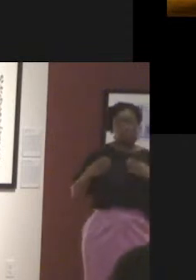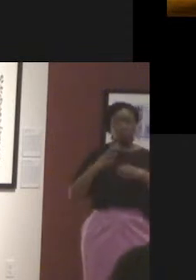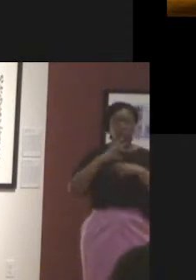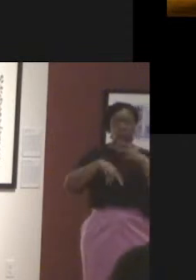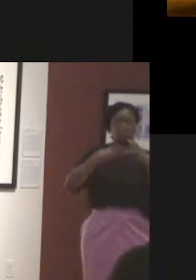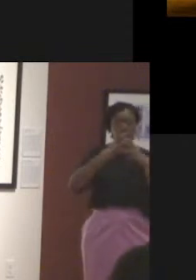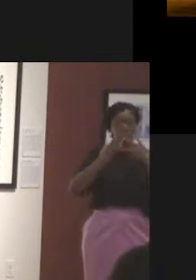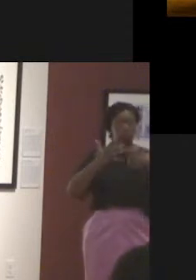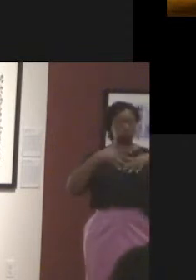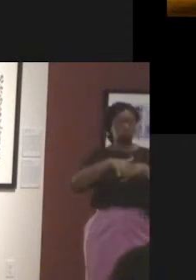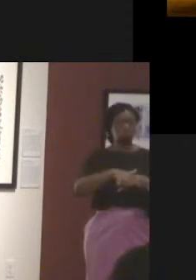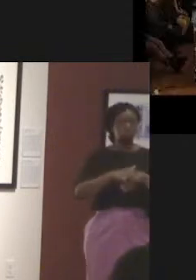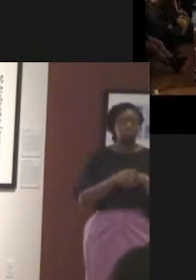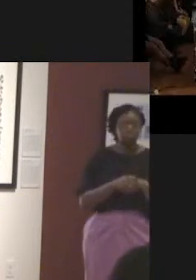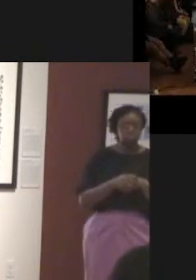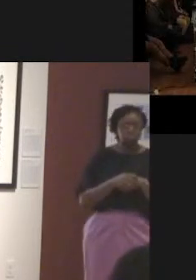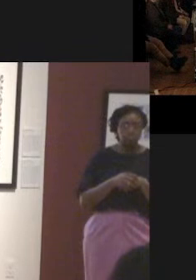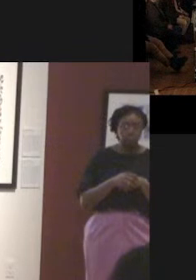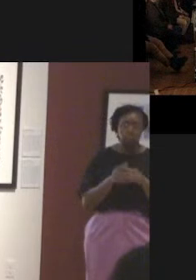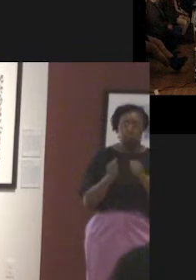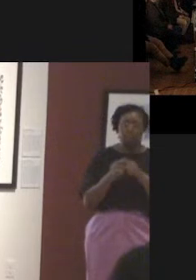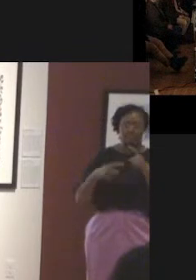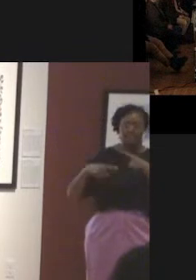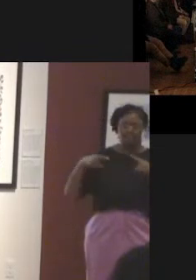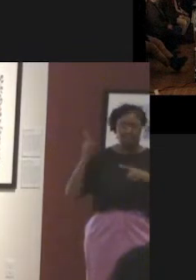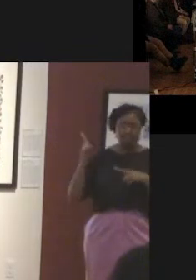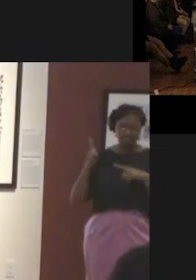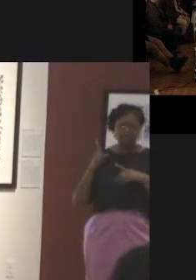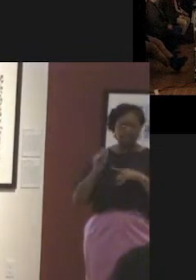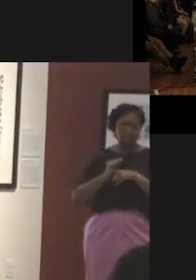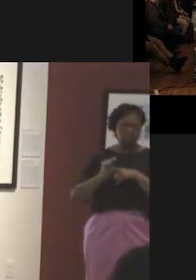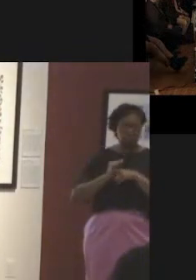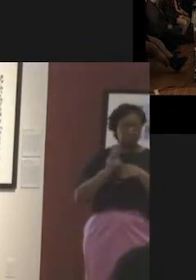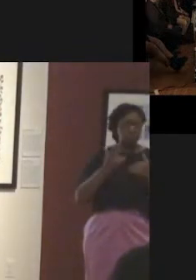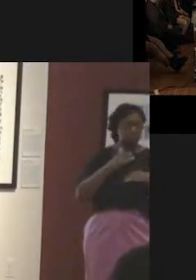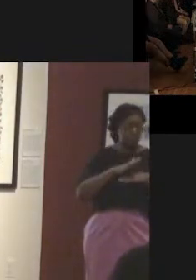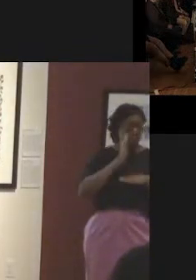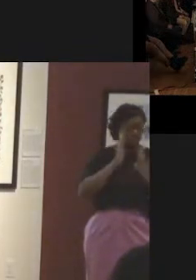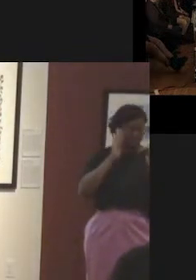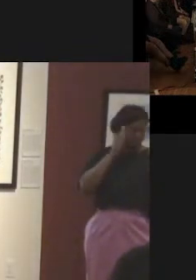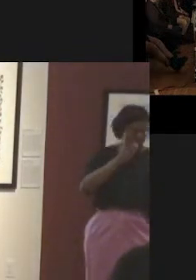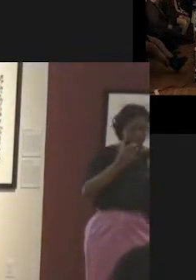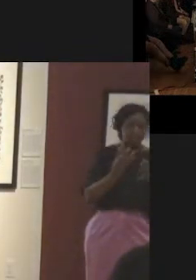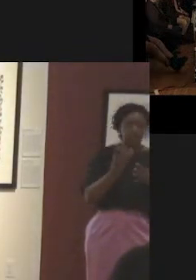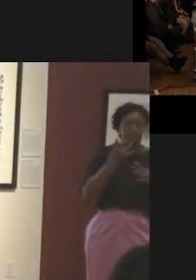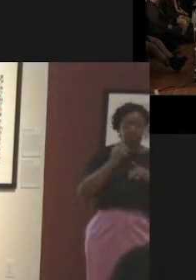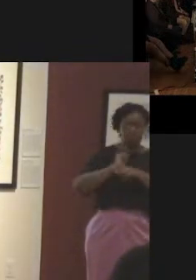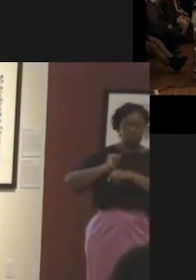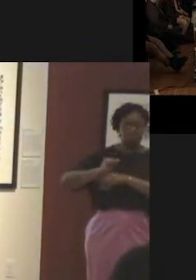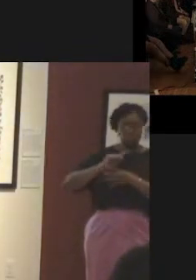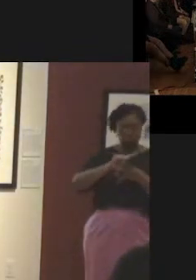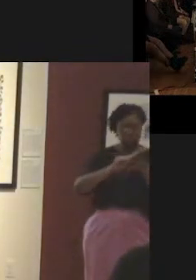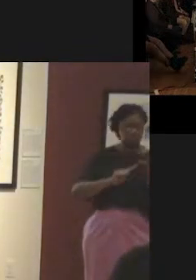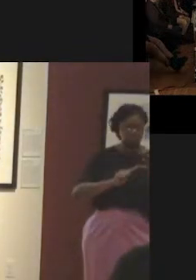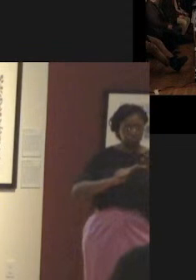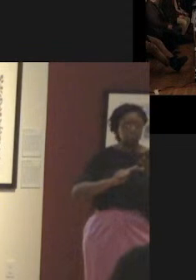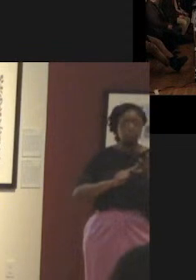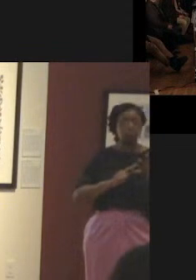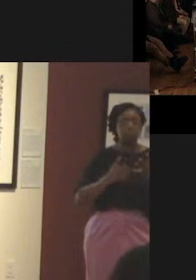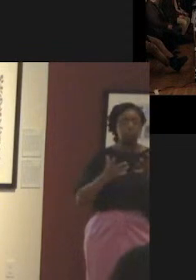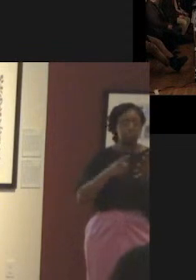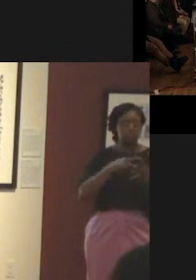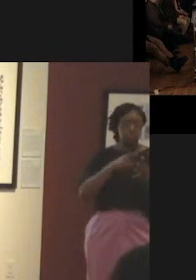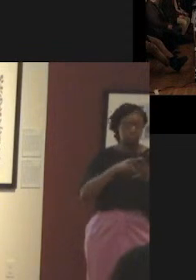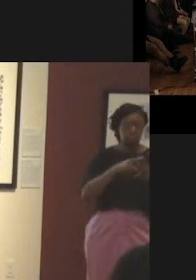world. Given the diversity of his practice, I'm going to focus tonight on just 4 works by Pender, and they are,